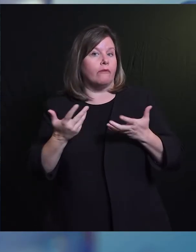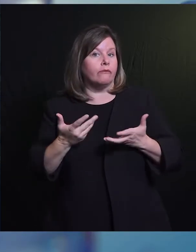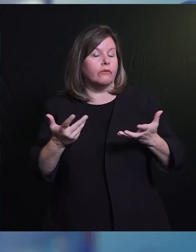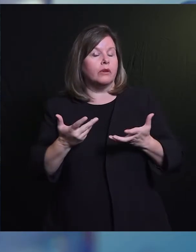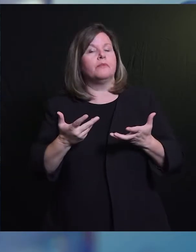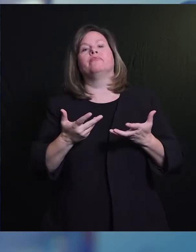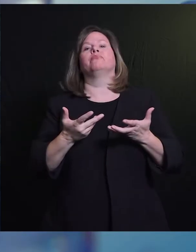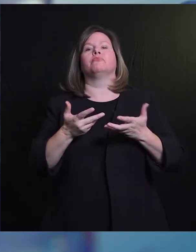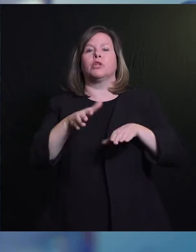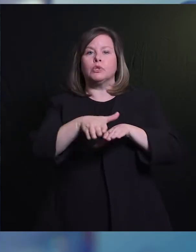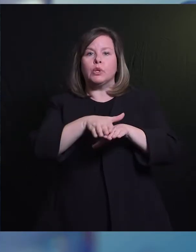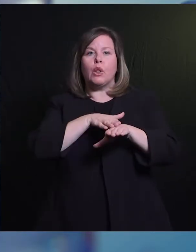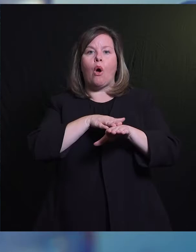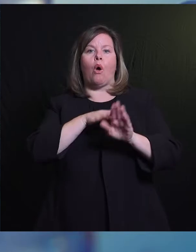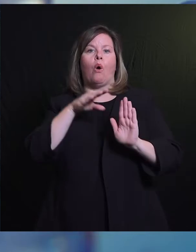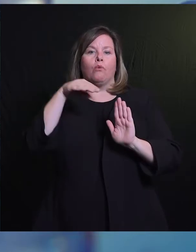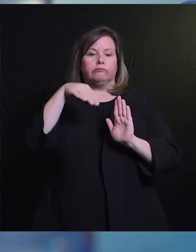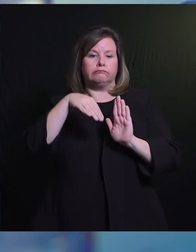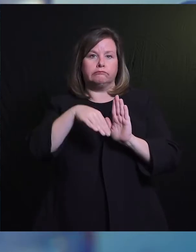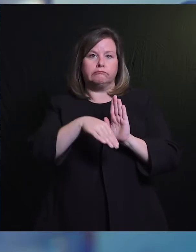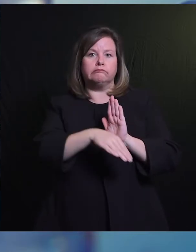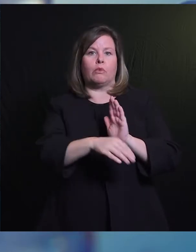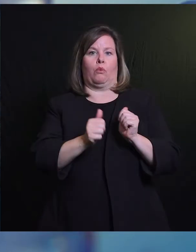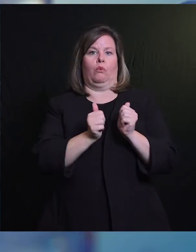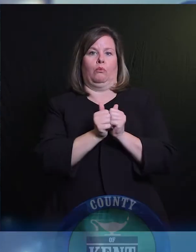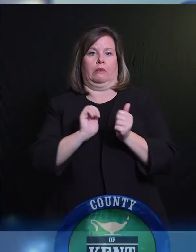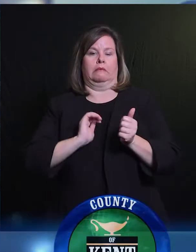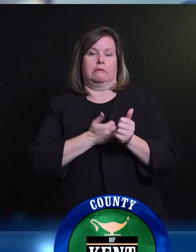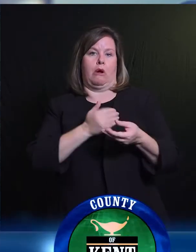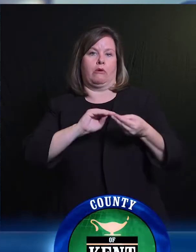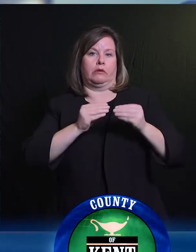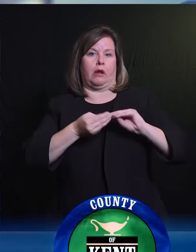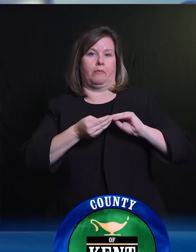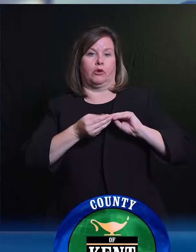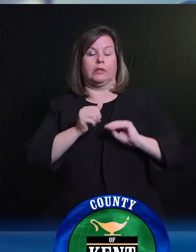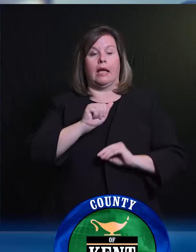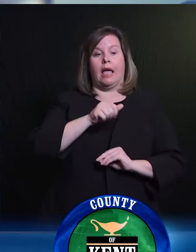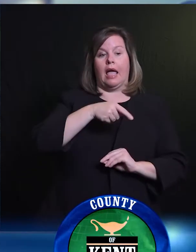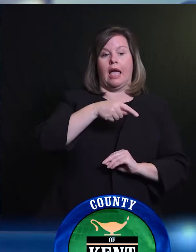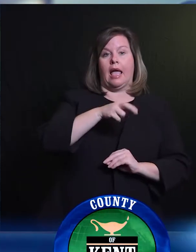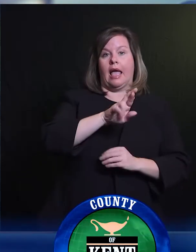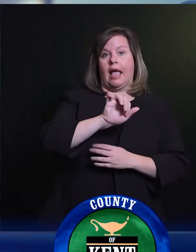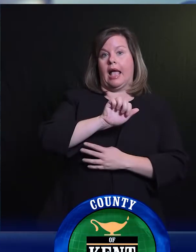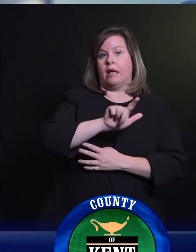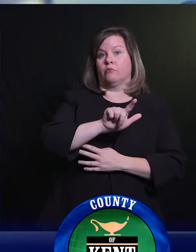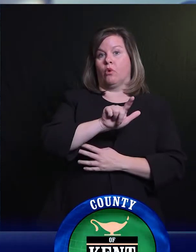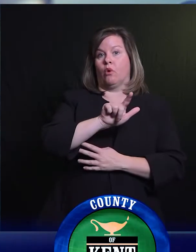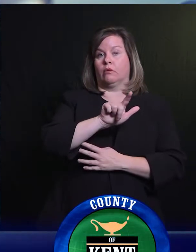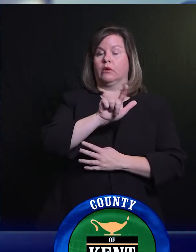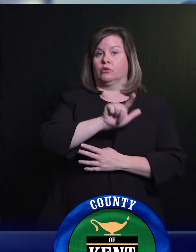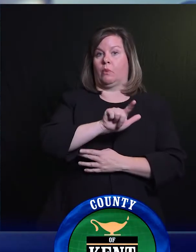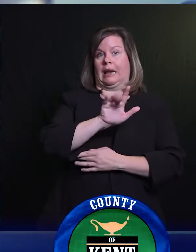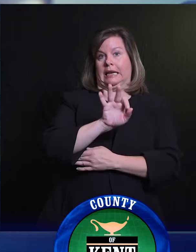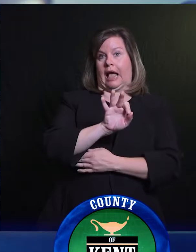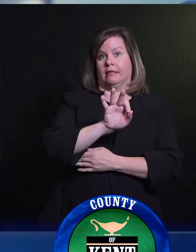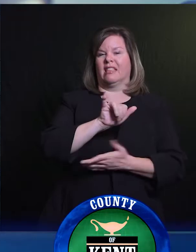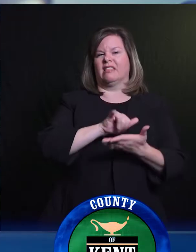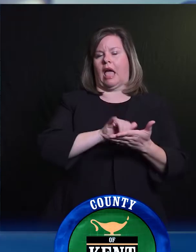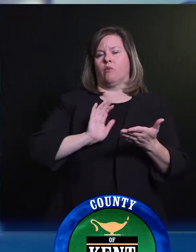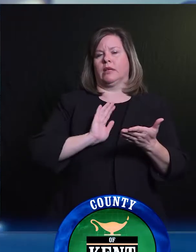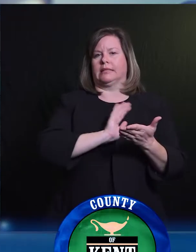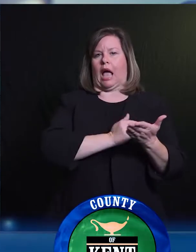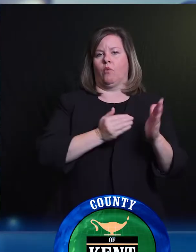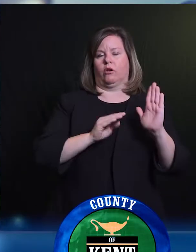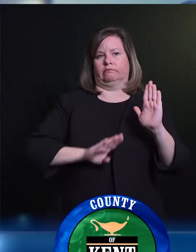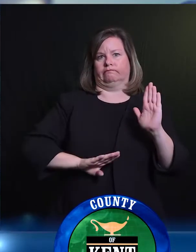slow downward trend. On April 29th, which is the date that I think we had our peak here in Kent County, give or take a